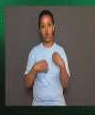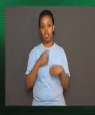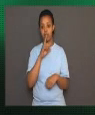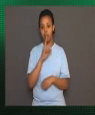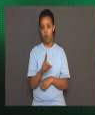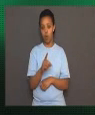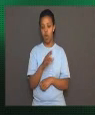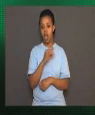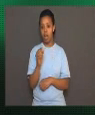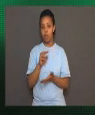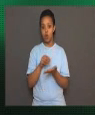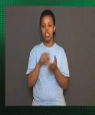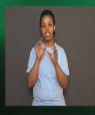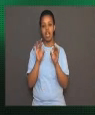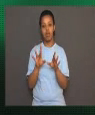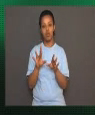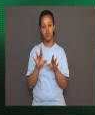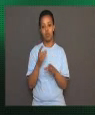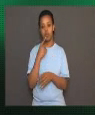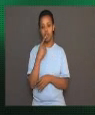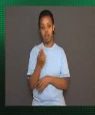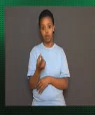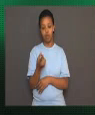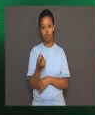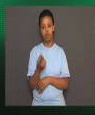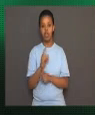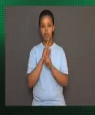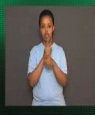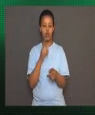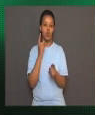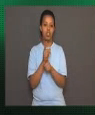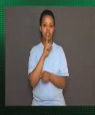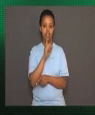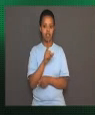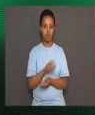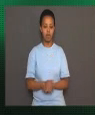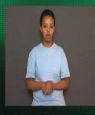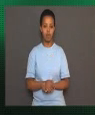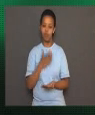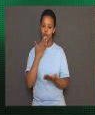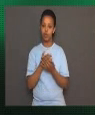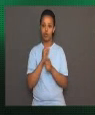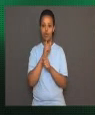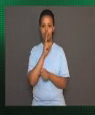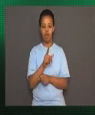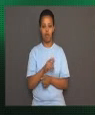does not have a nucleus, then you answered correctly. Well